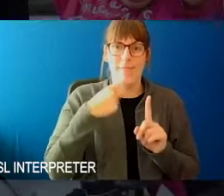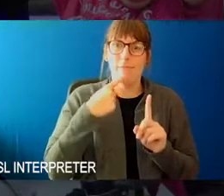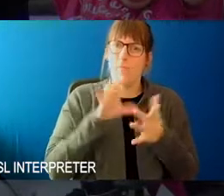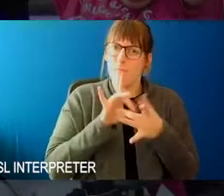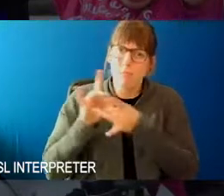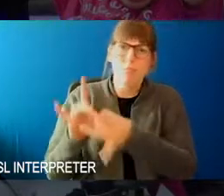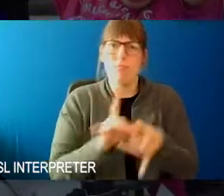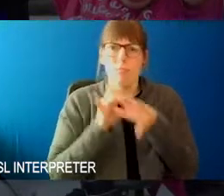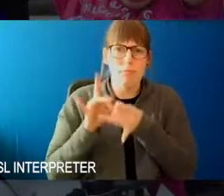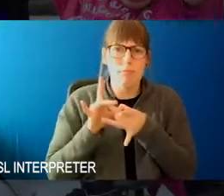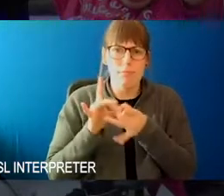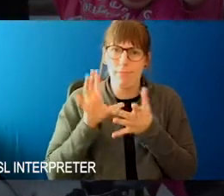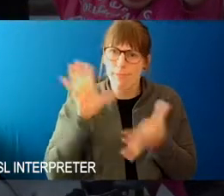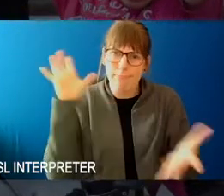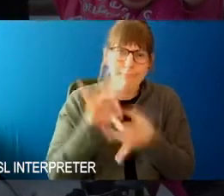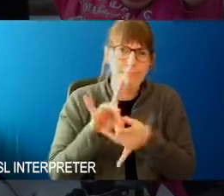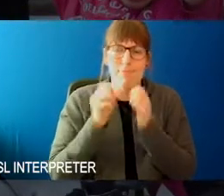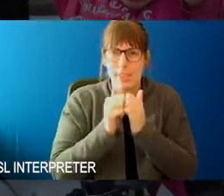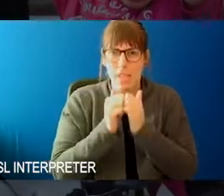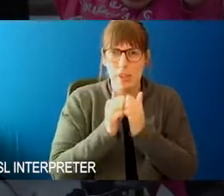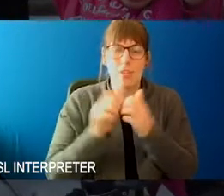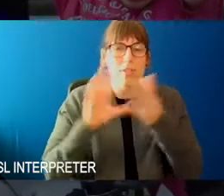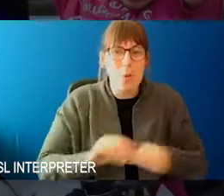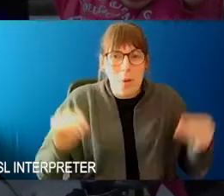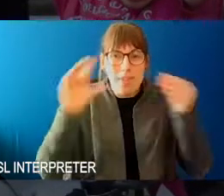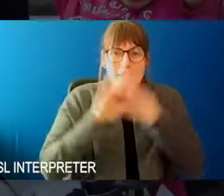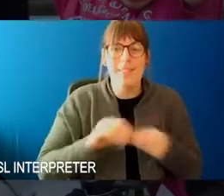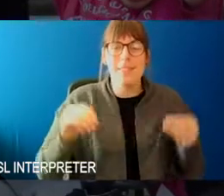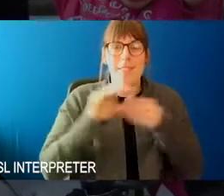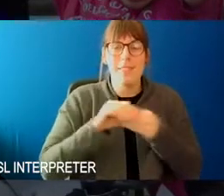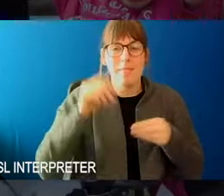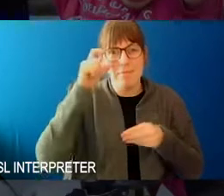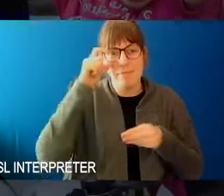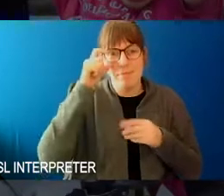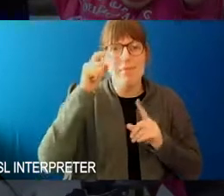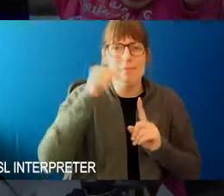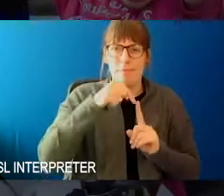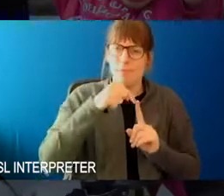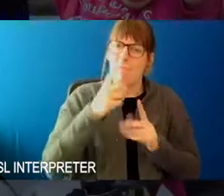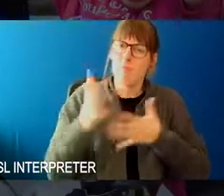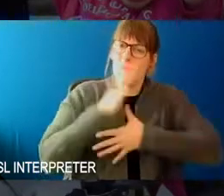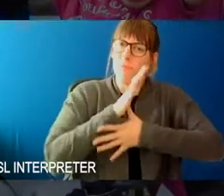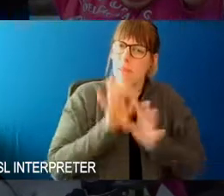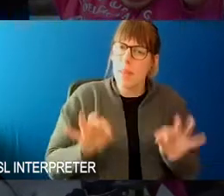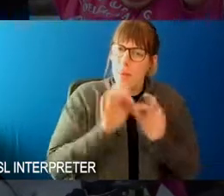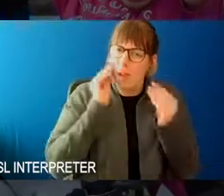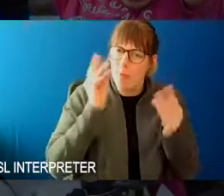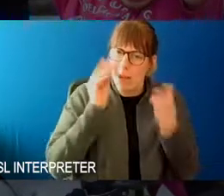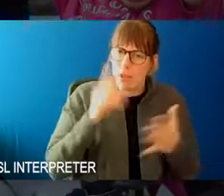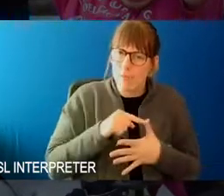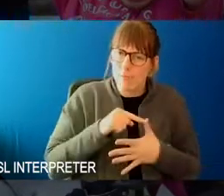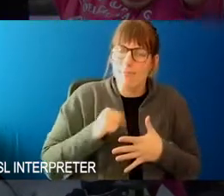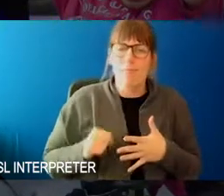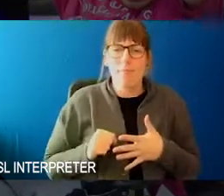It holds the core tenets of belonging, connection, storytelling. It directs